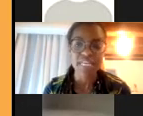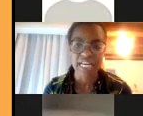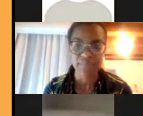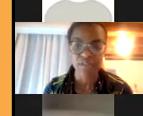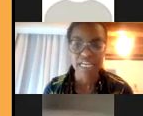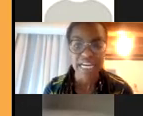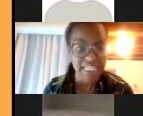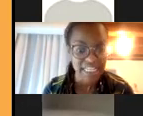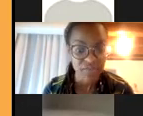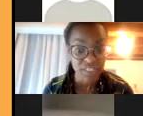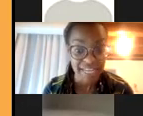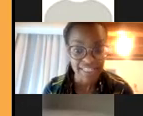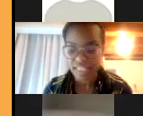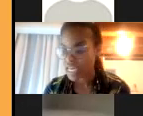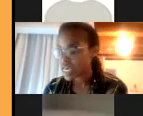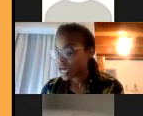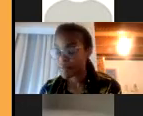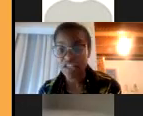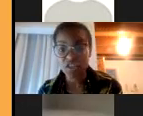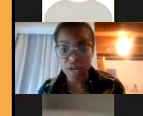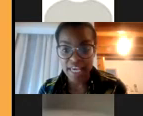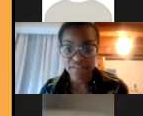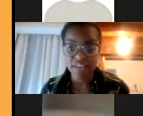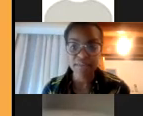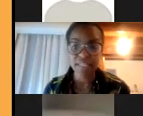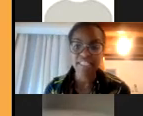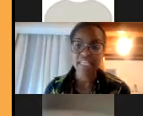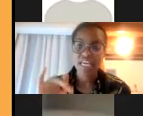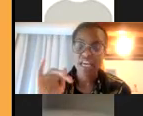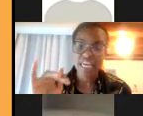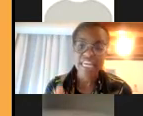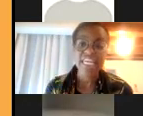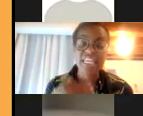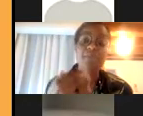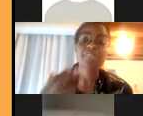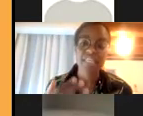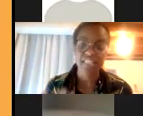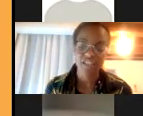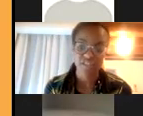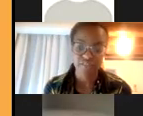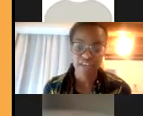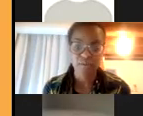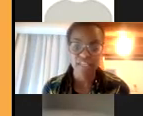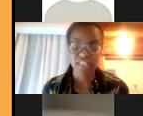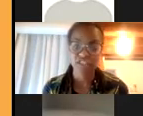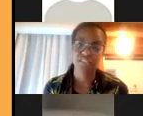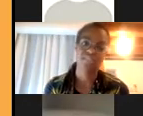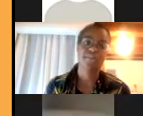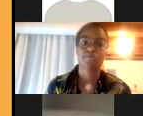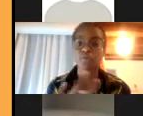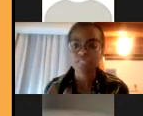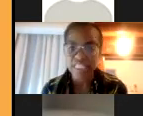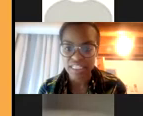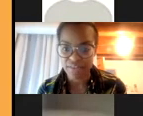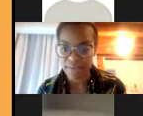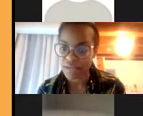even meet hospital guidelines for tests. A major way that families come to the attention of the family regulation system